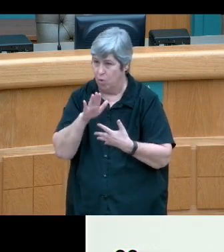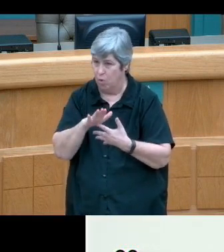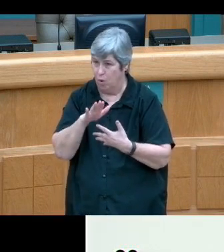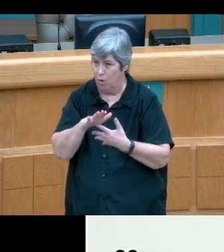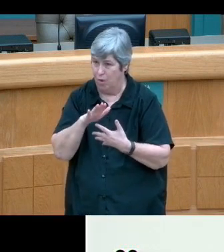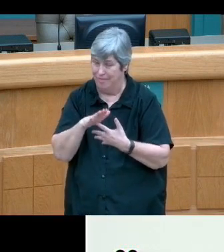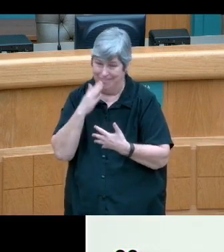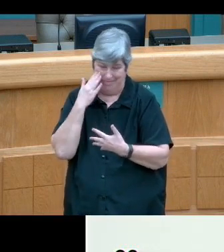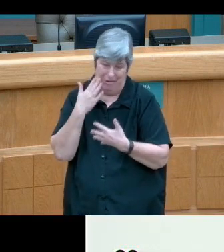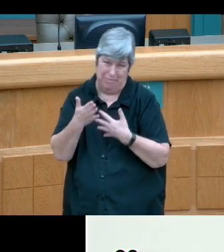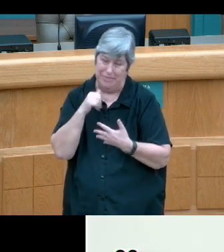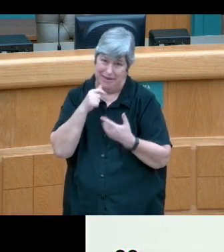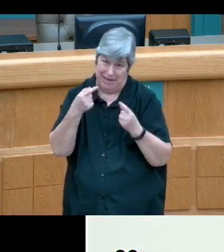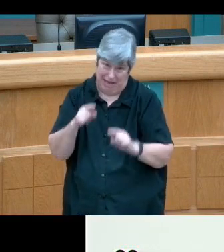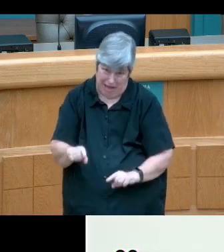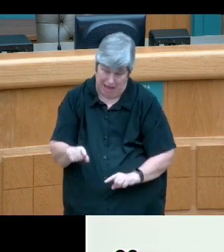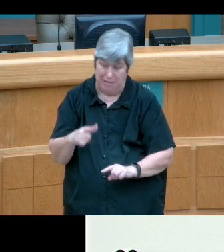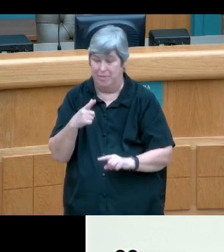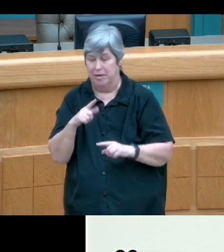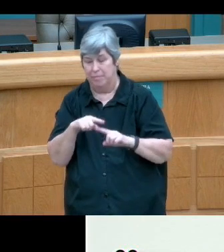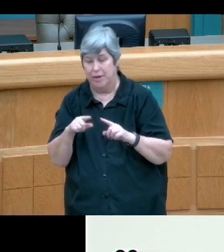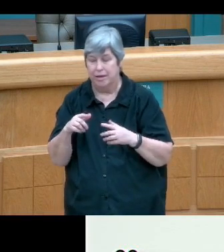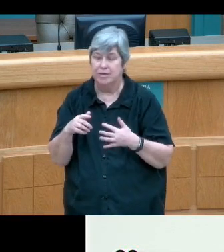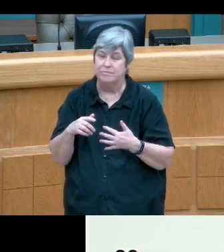know that that's probably not going to happen.